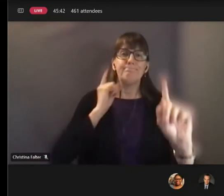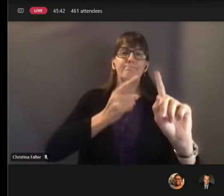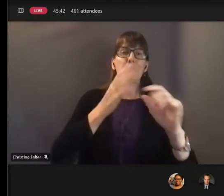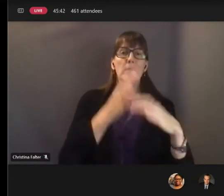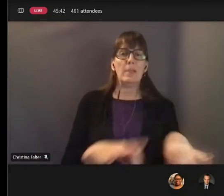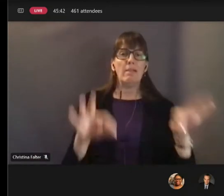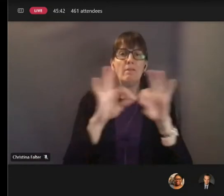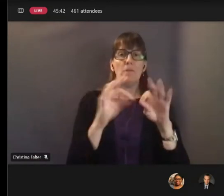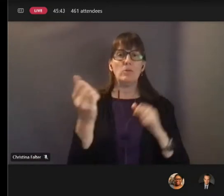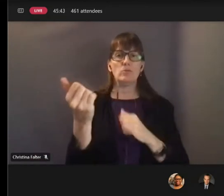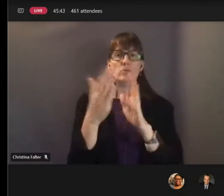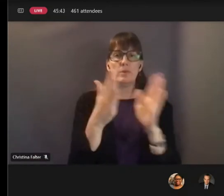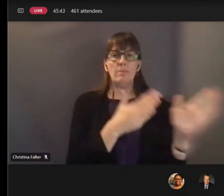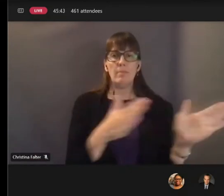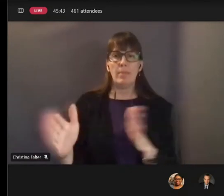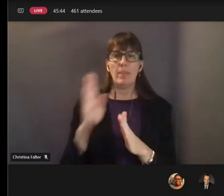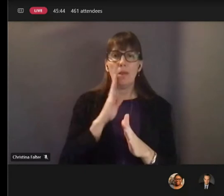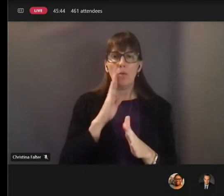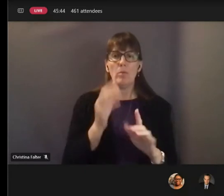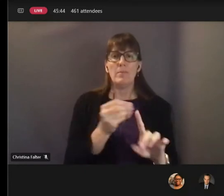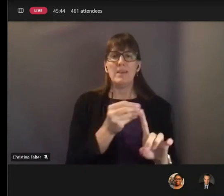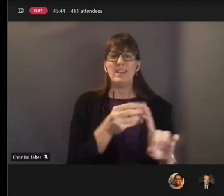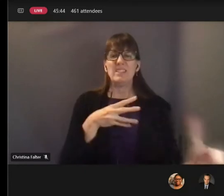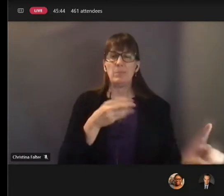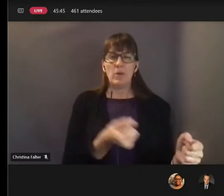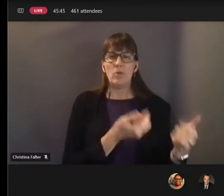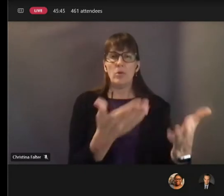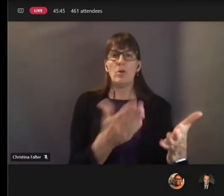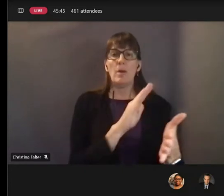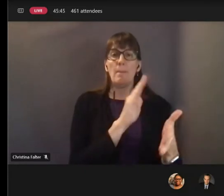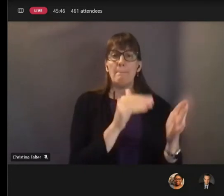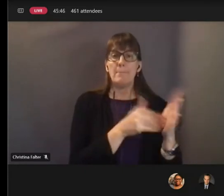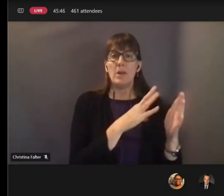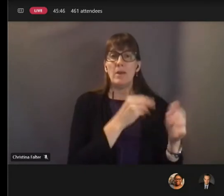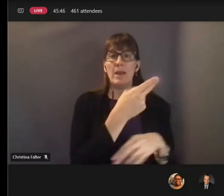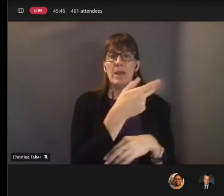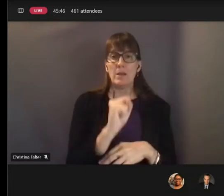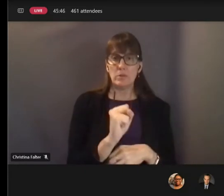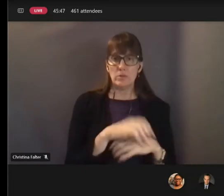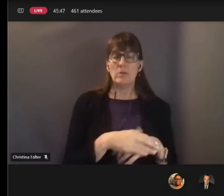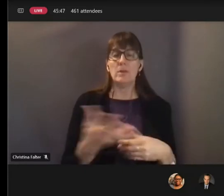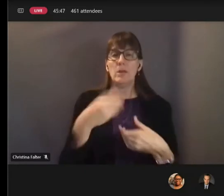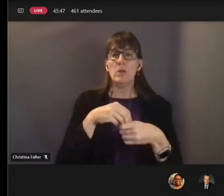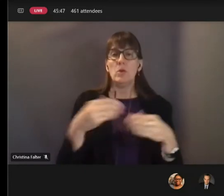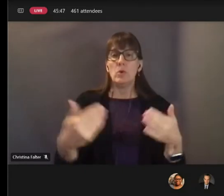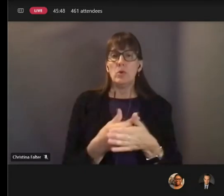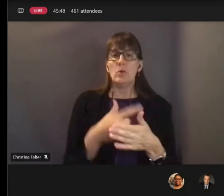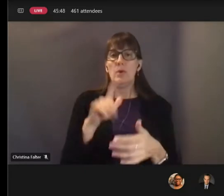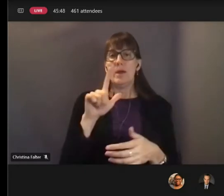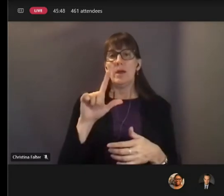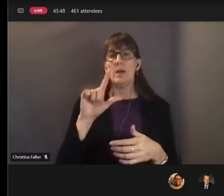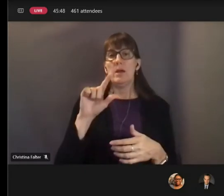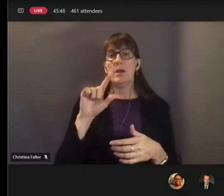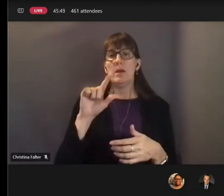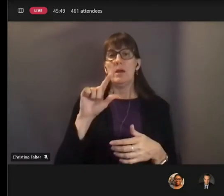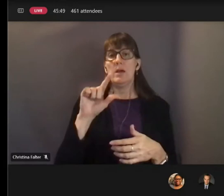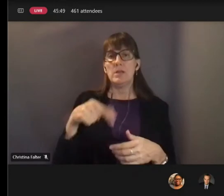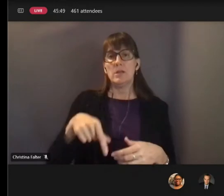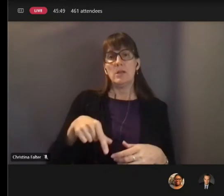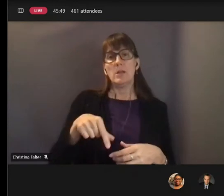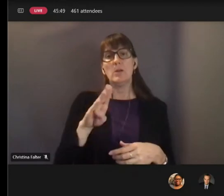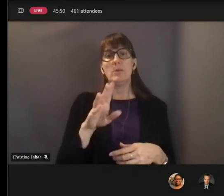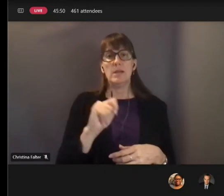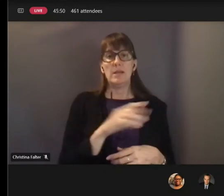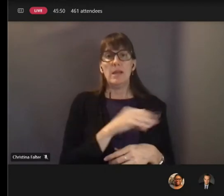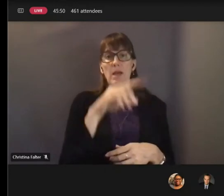expanding offerings at the middle school and high school level to include new LGBTQ course offerings, Black Studies course offerings, and